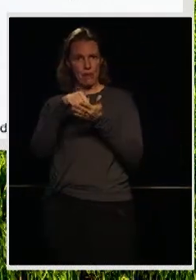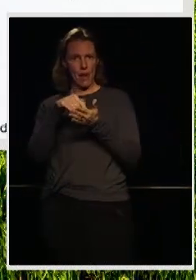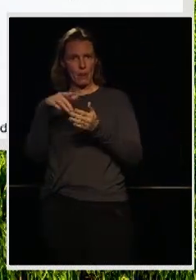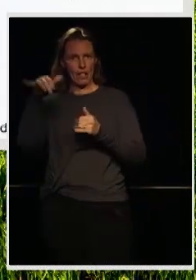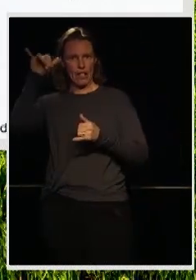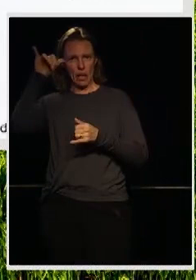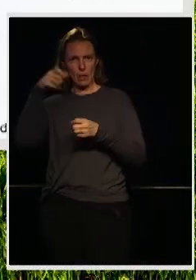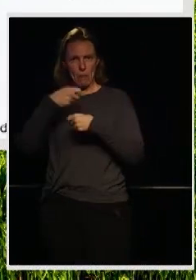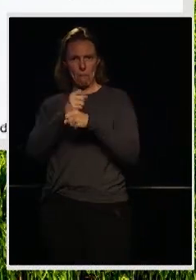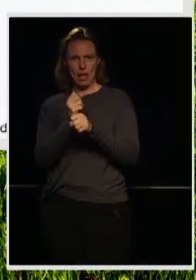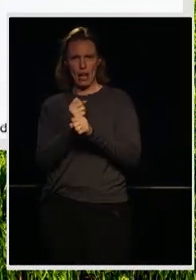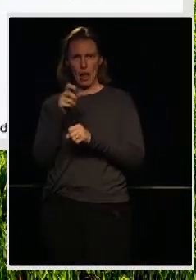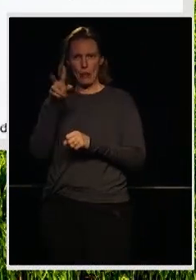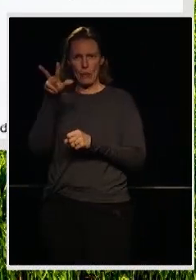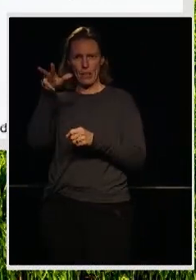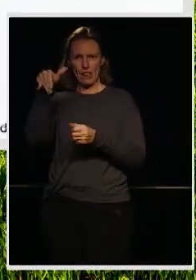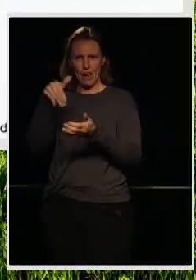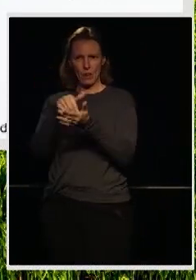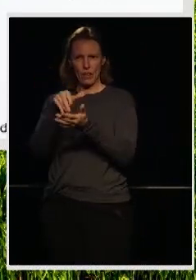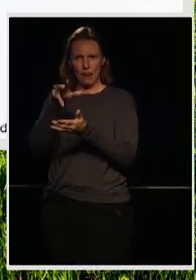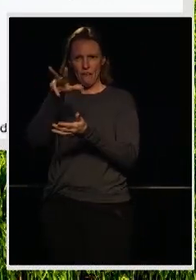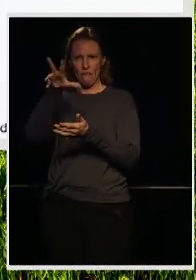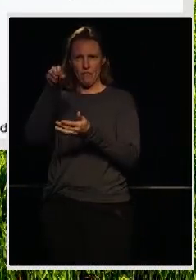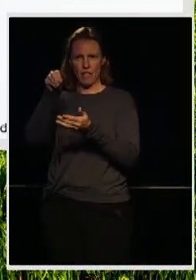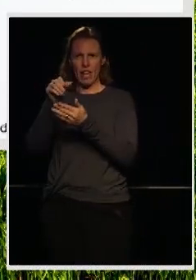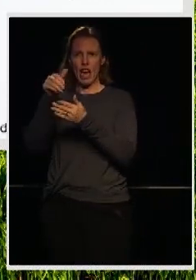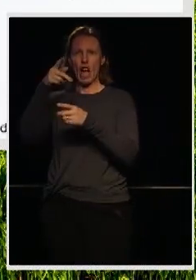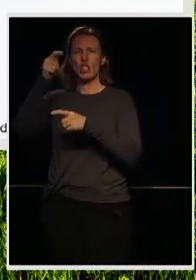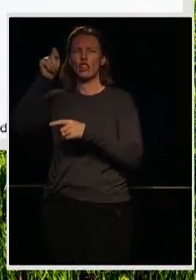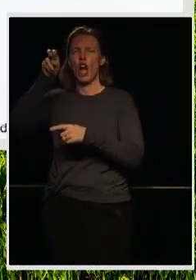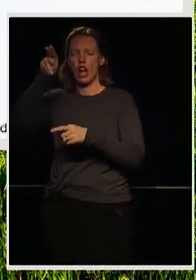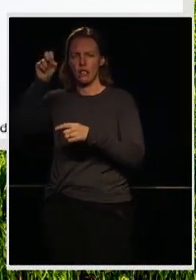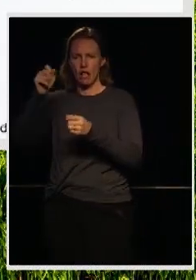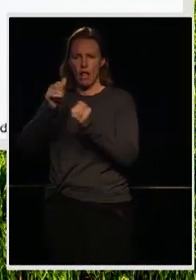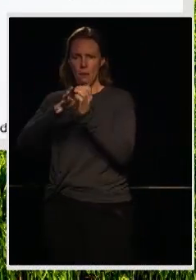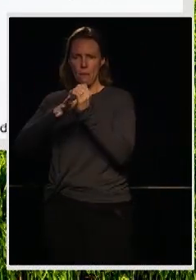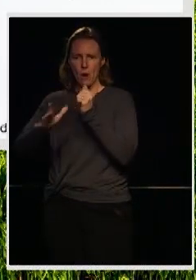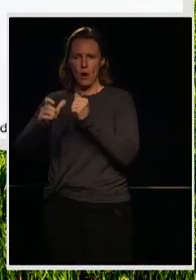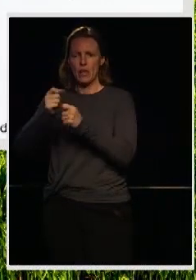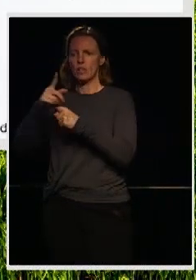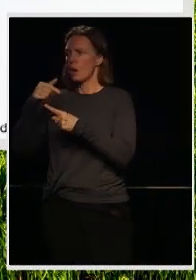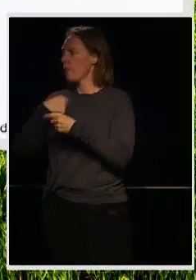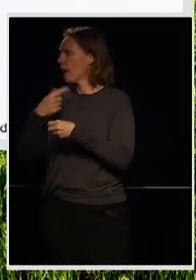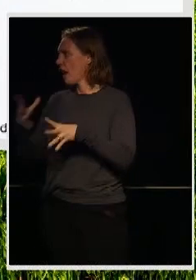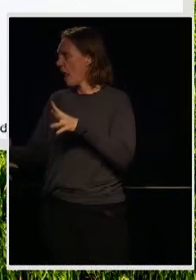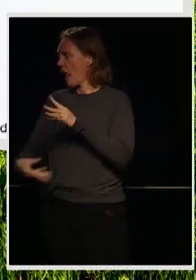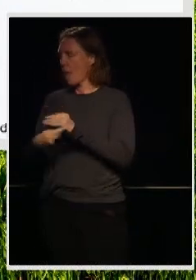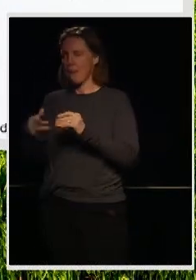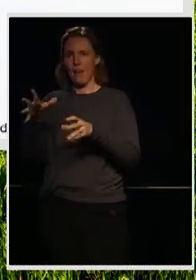producing 3,650 tons of manure. With the value of AgriWater, we can help add